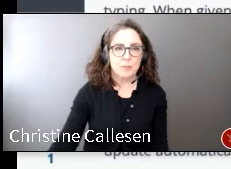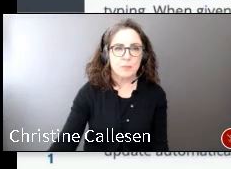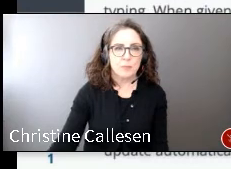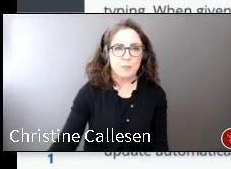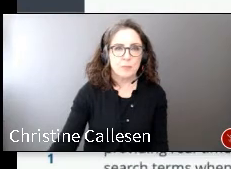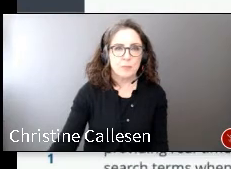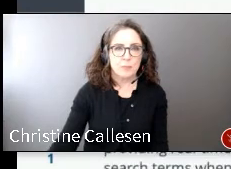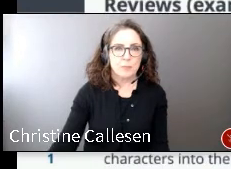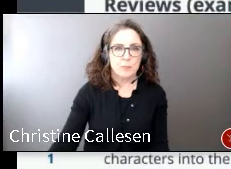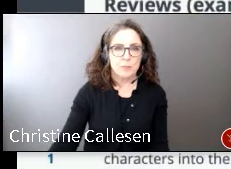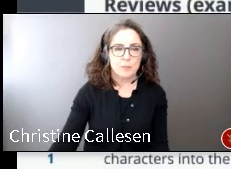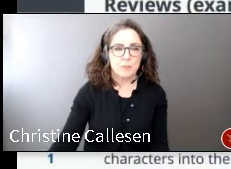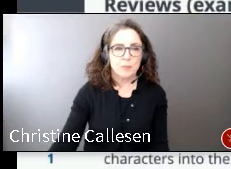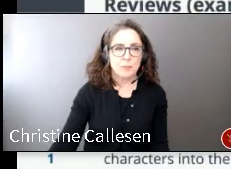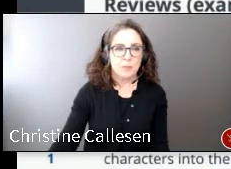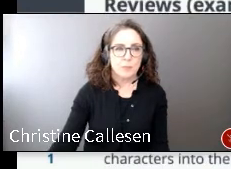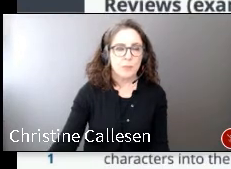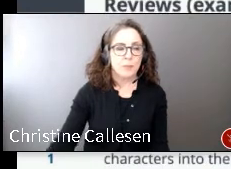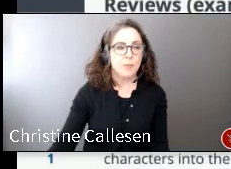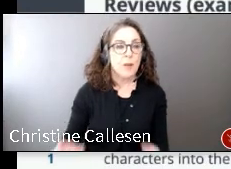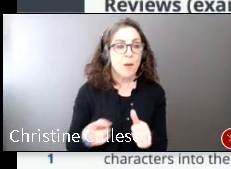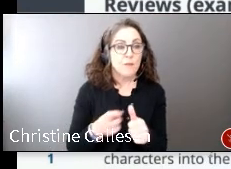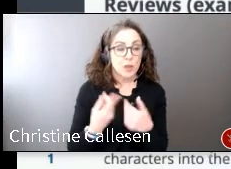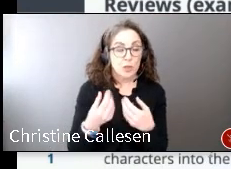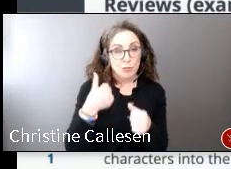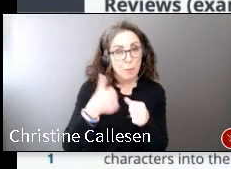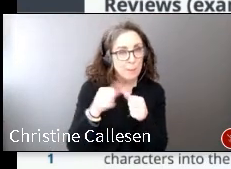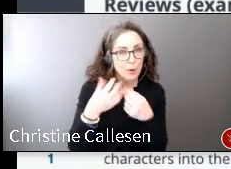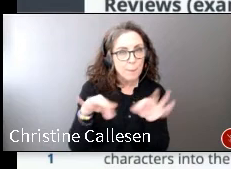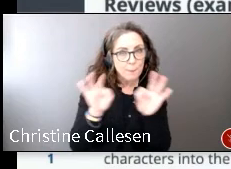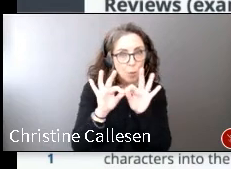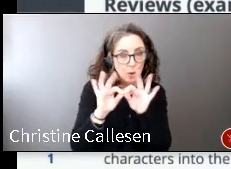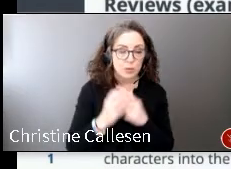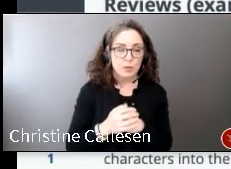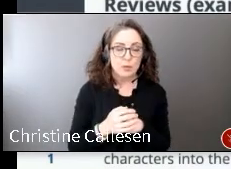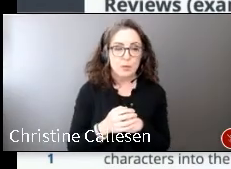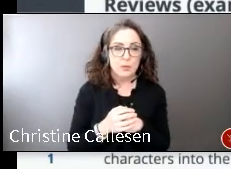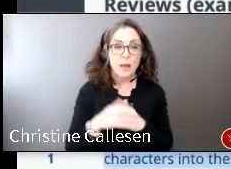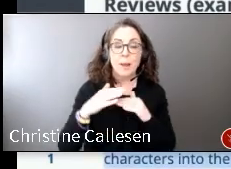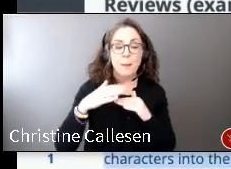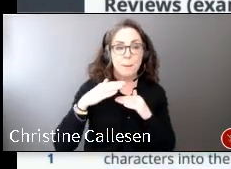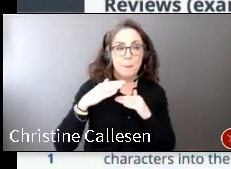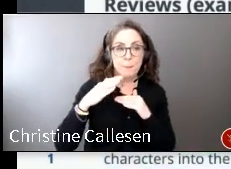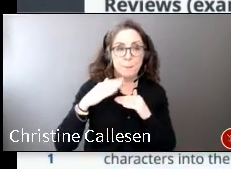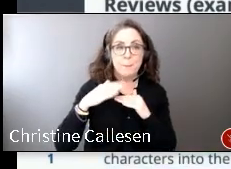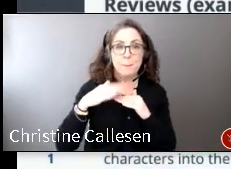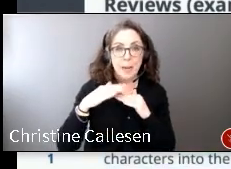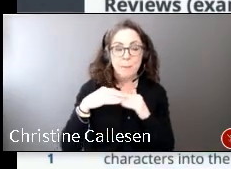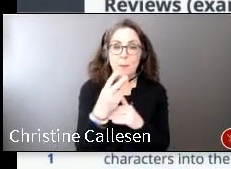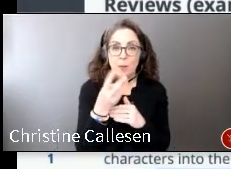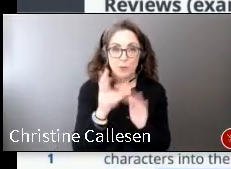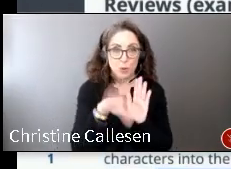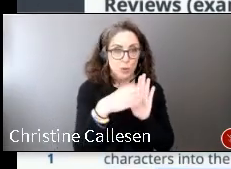So first of all, I remember a very important thing is that when given a minimum of 2 characters in the field, the